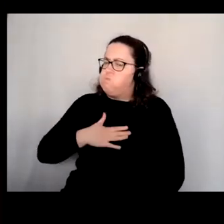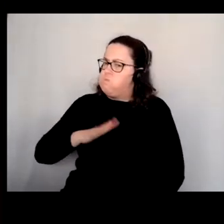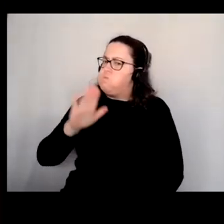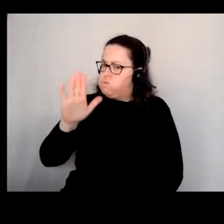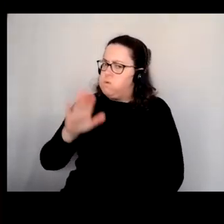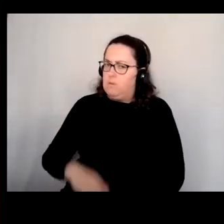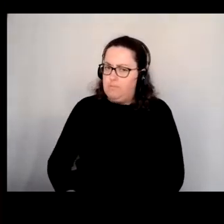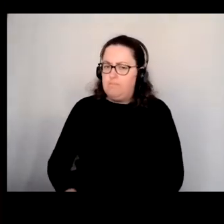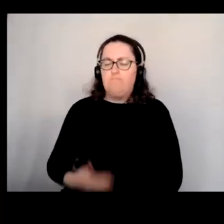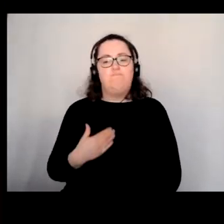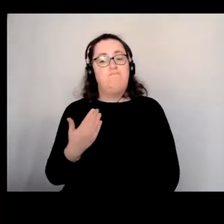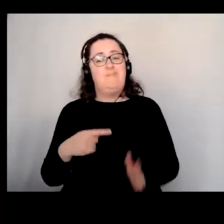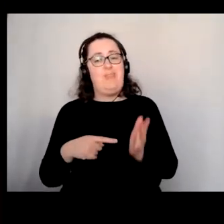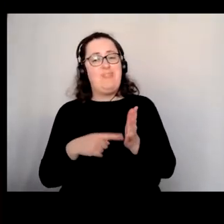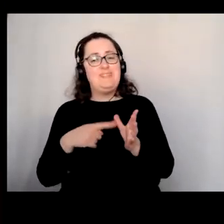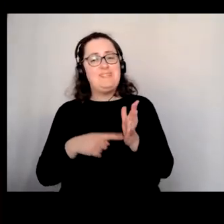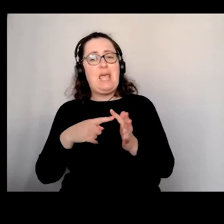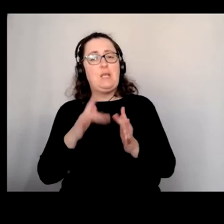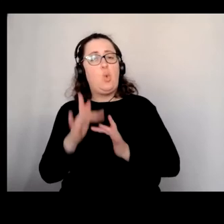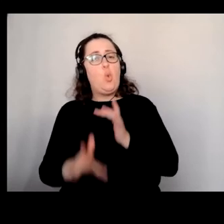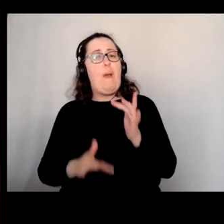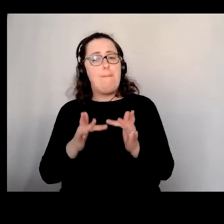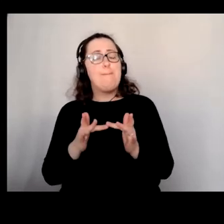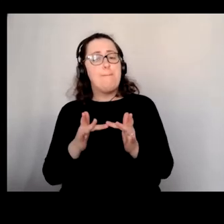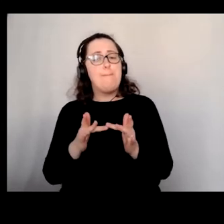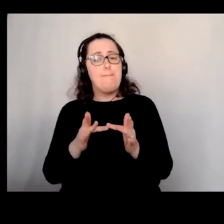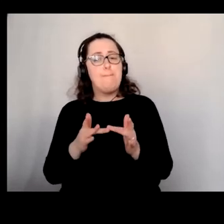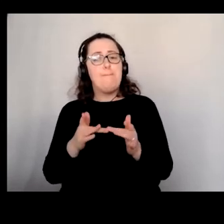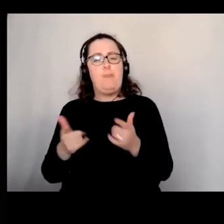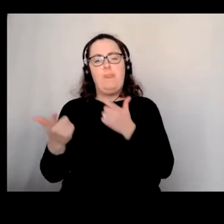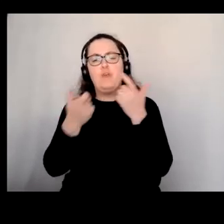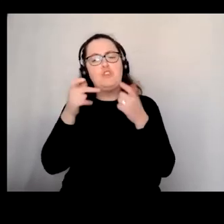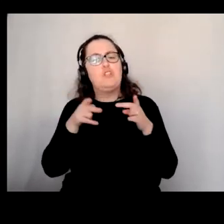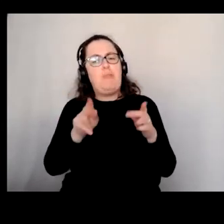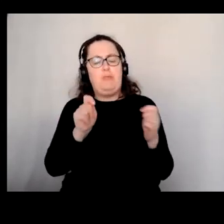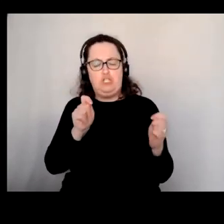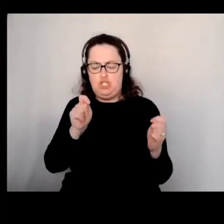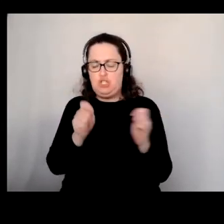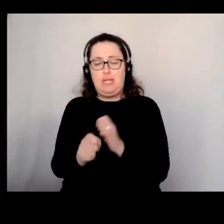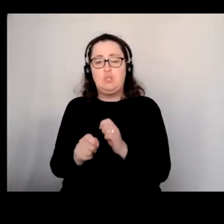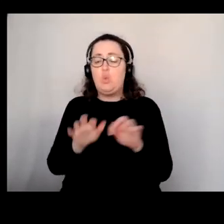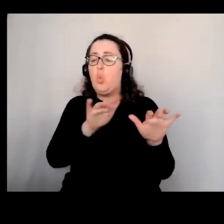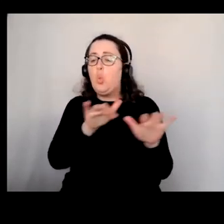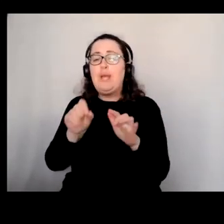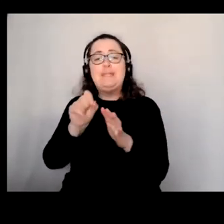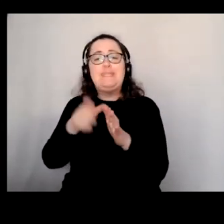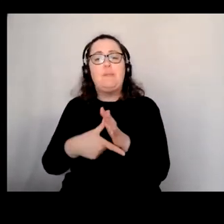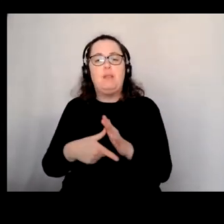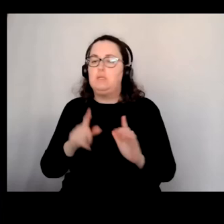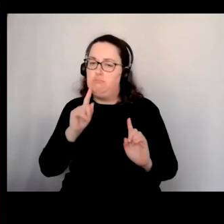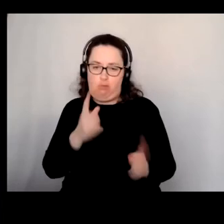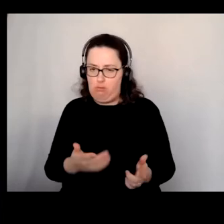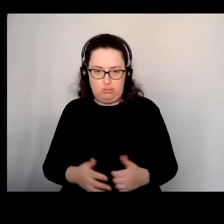on the Tate website, and they've recently changed their search method, so you can't just put in